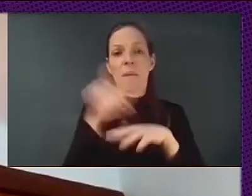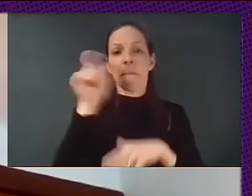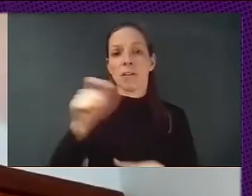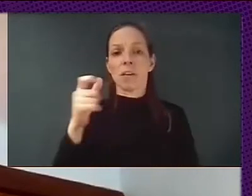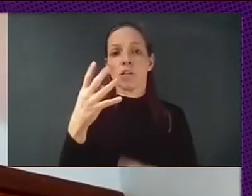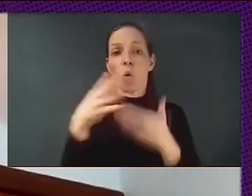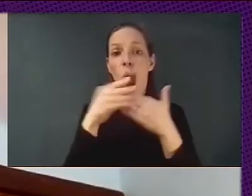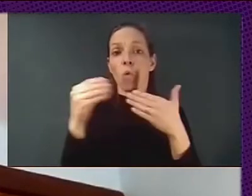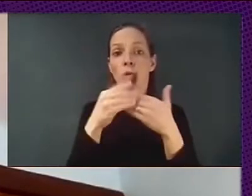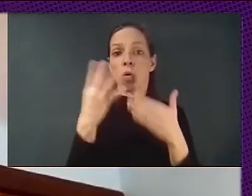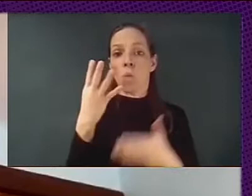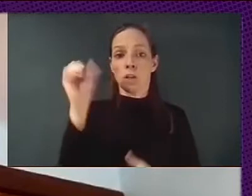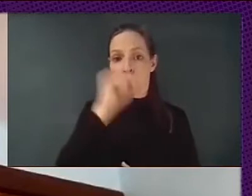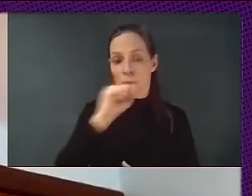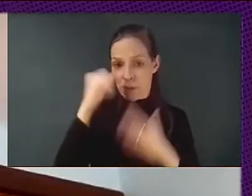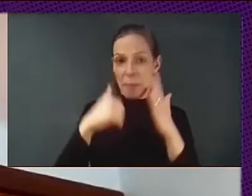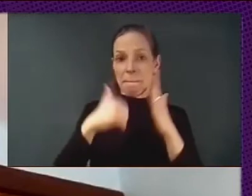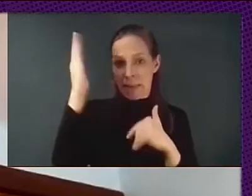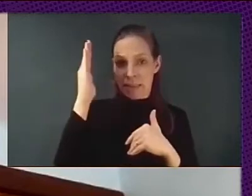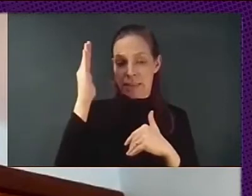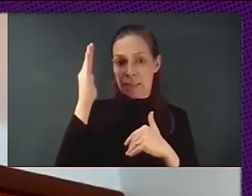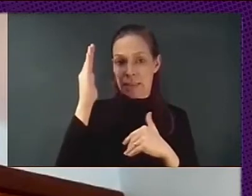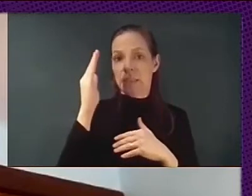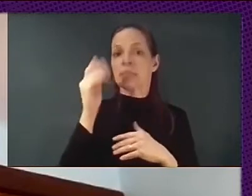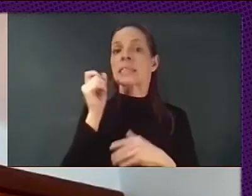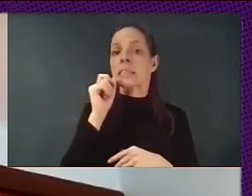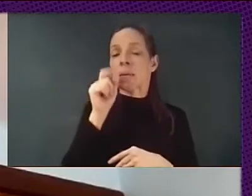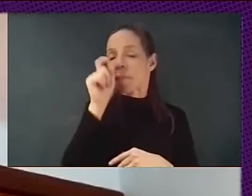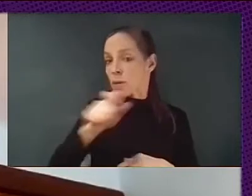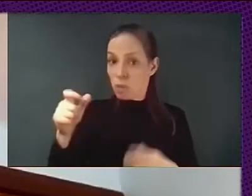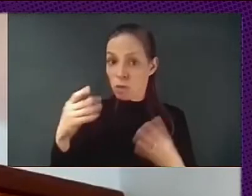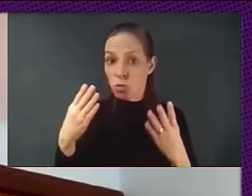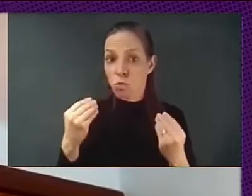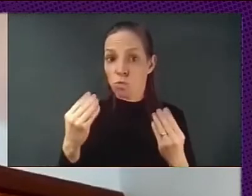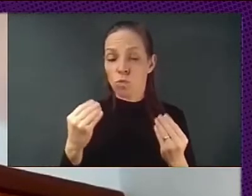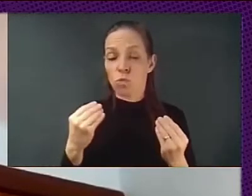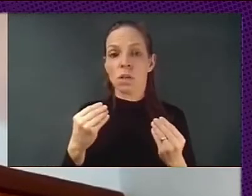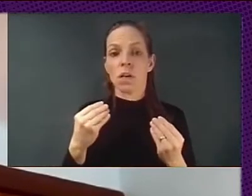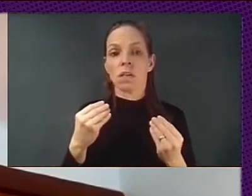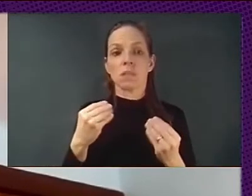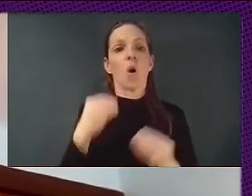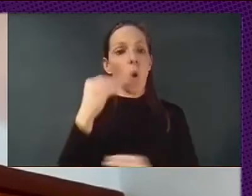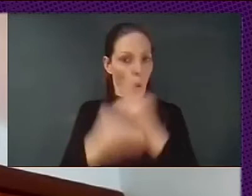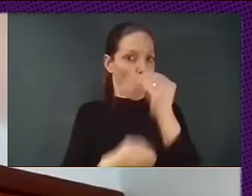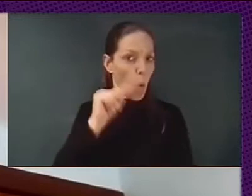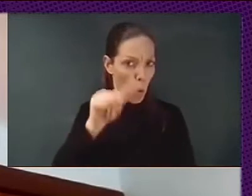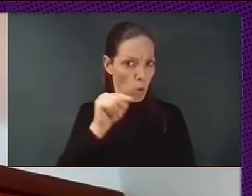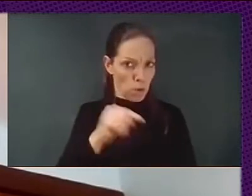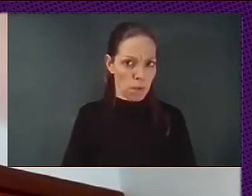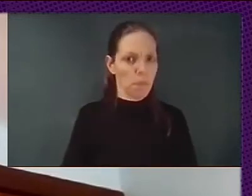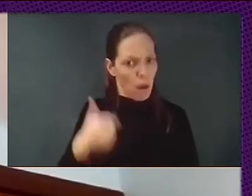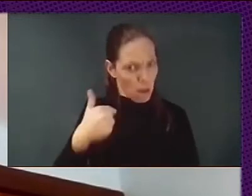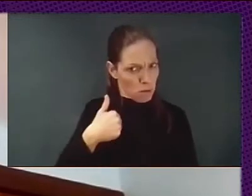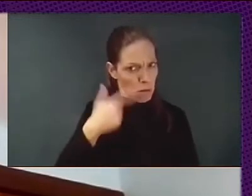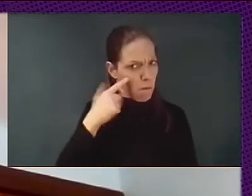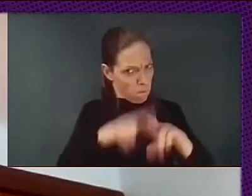used by a lot of people. It's not a theoretical project. I review it in a paper called Social Media Socialism, which is